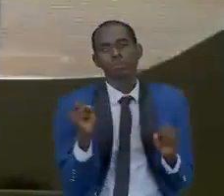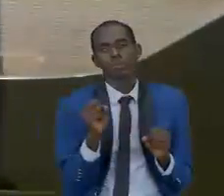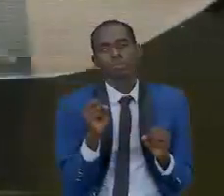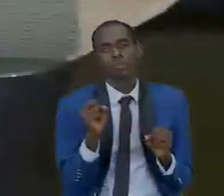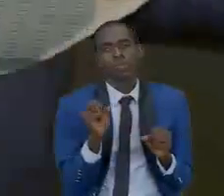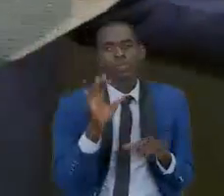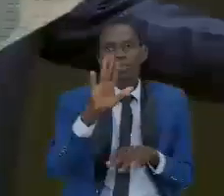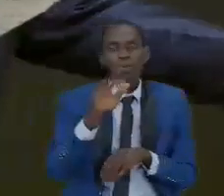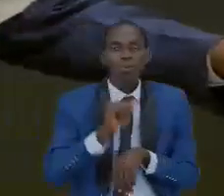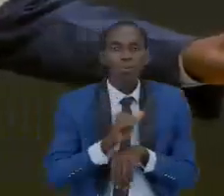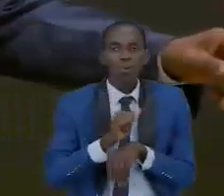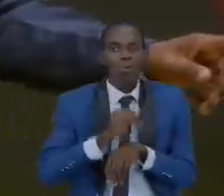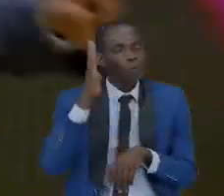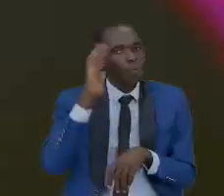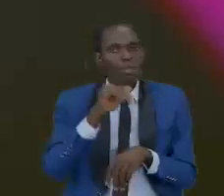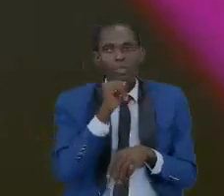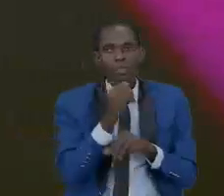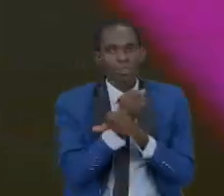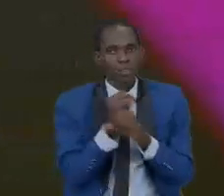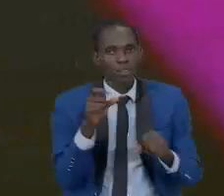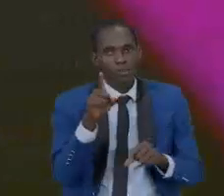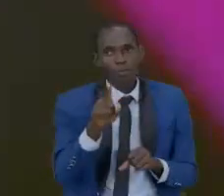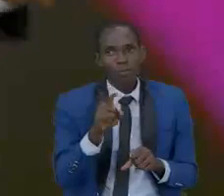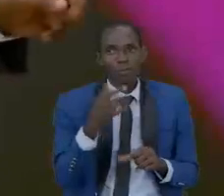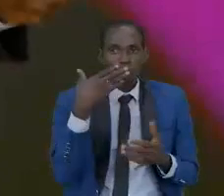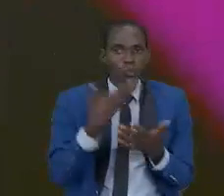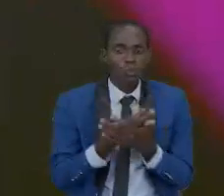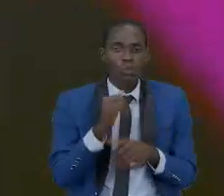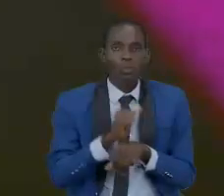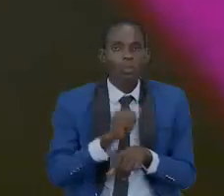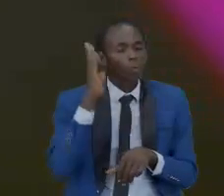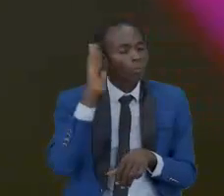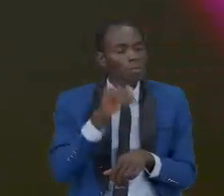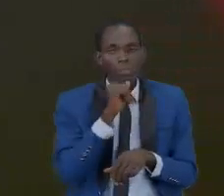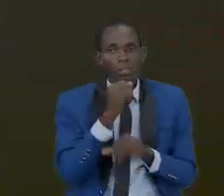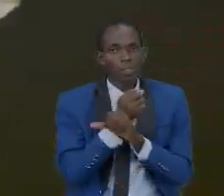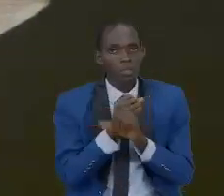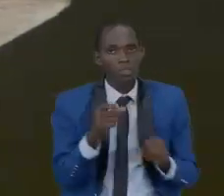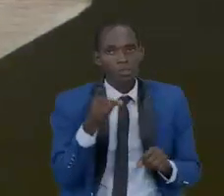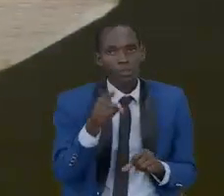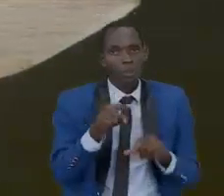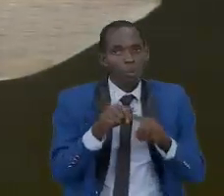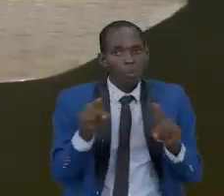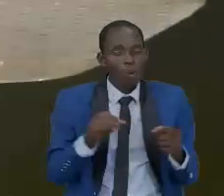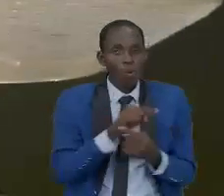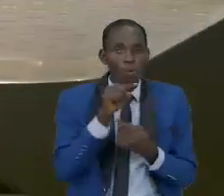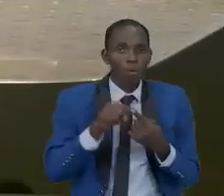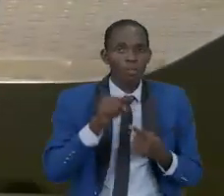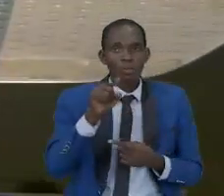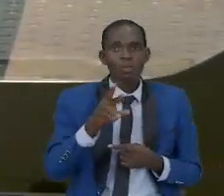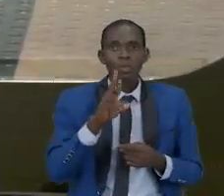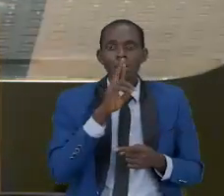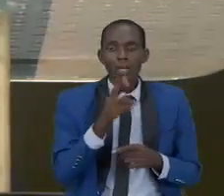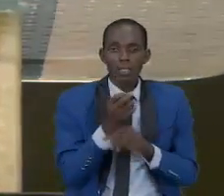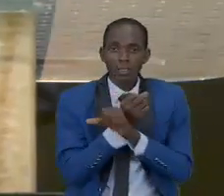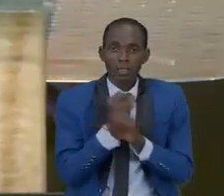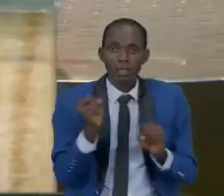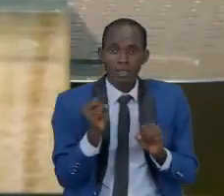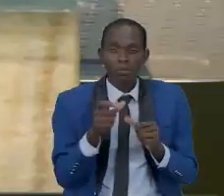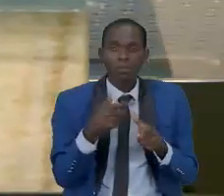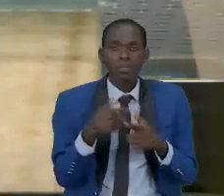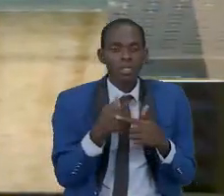Works will not save you good works will not save you but when you are saved salvation